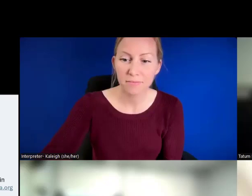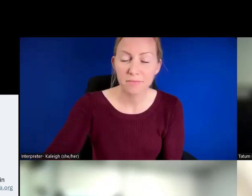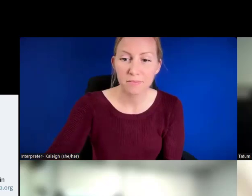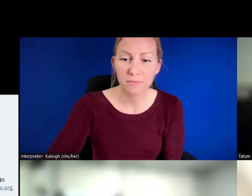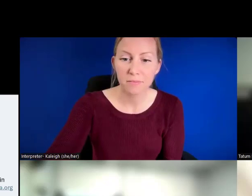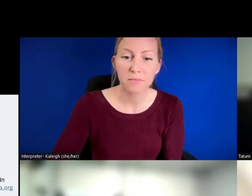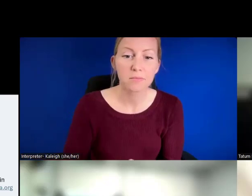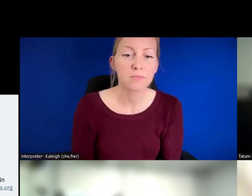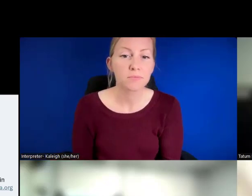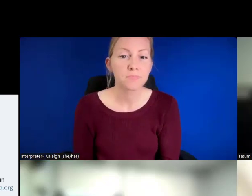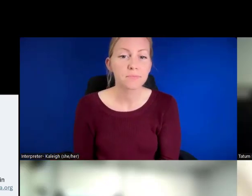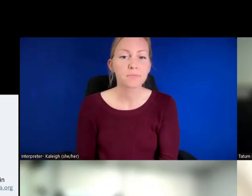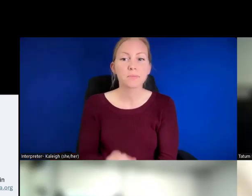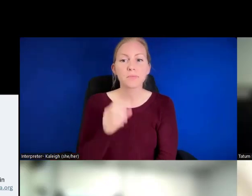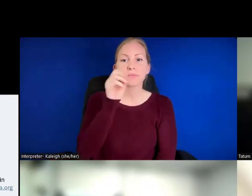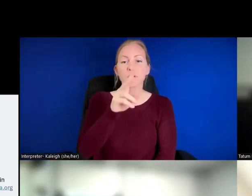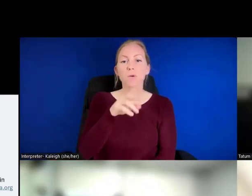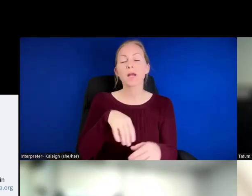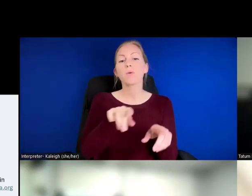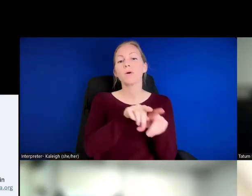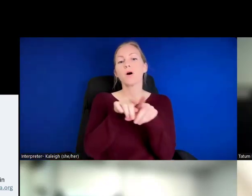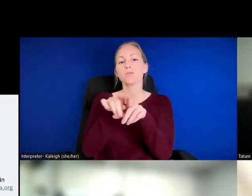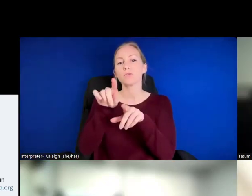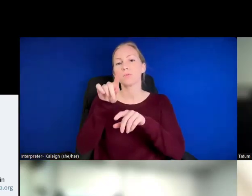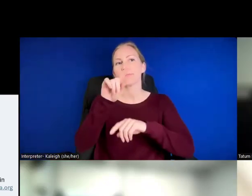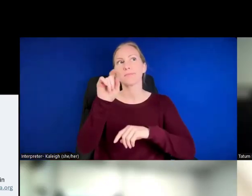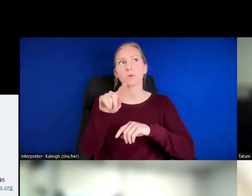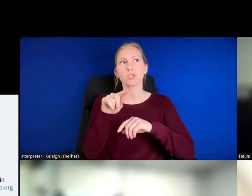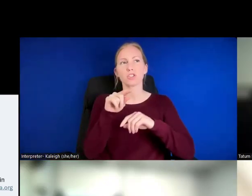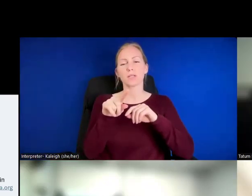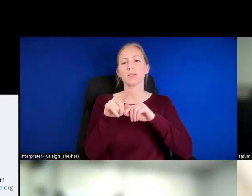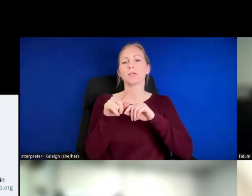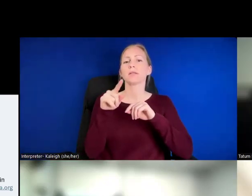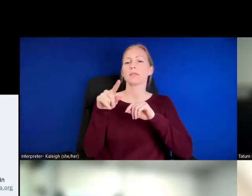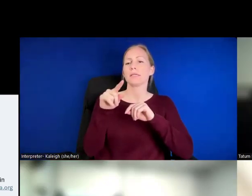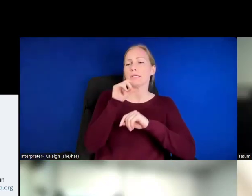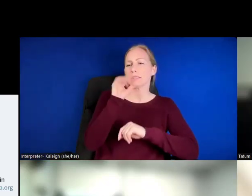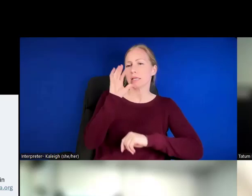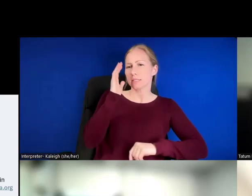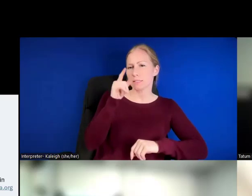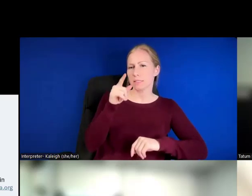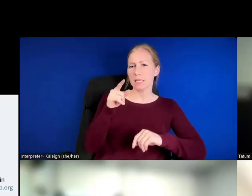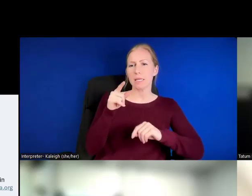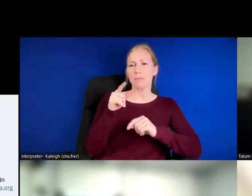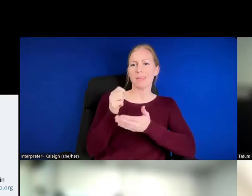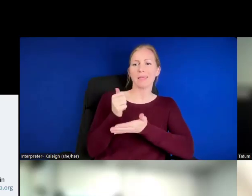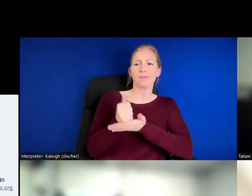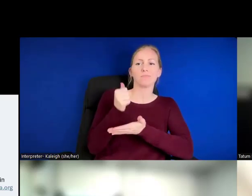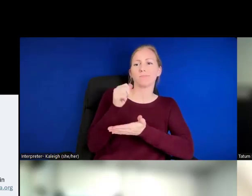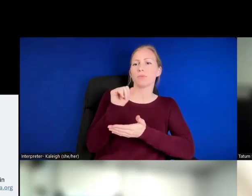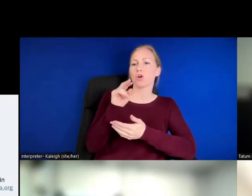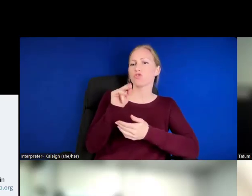Yeah. Okay. We also have a question that says, it doesn't seem like the accreditation process examines these